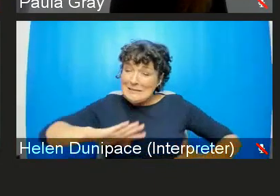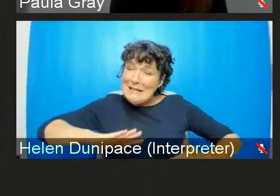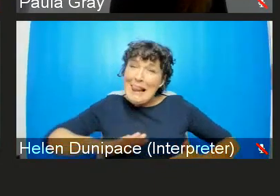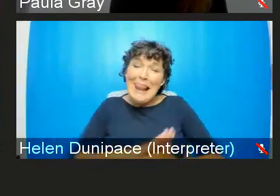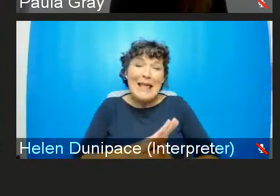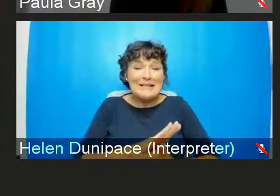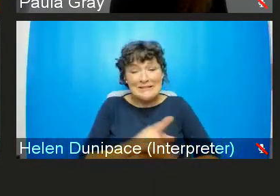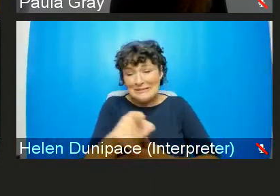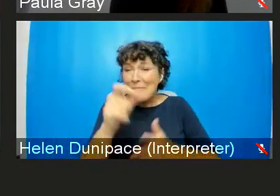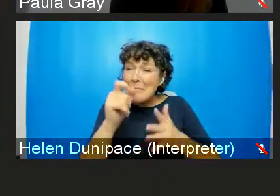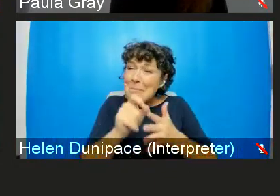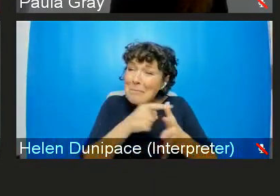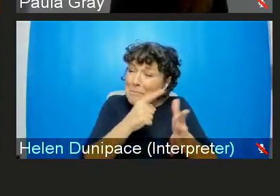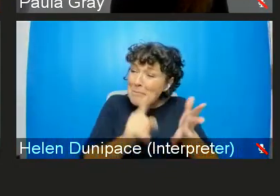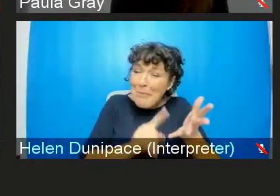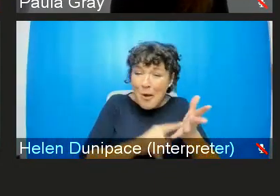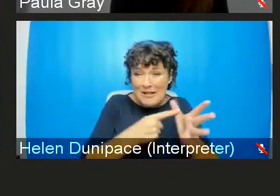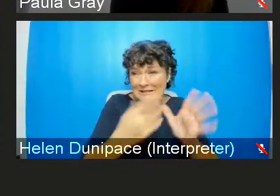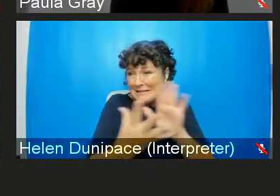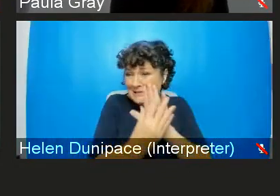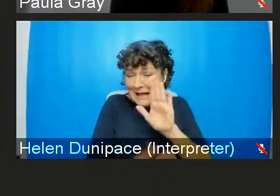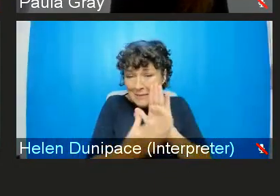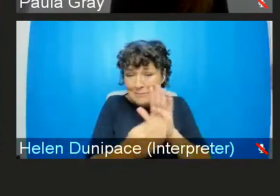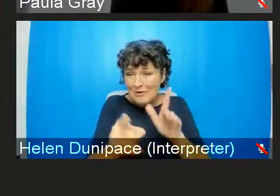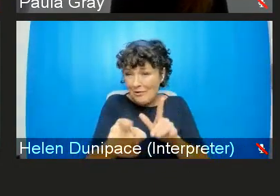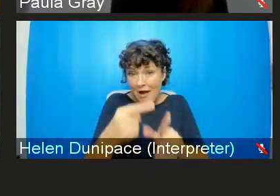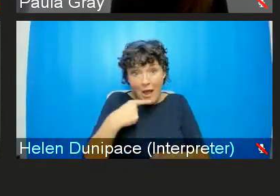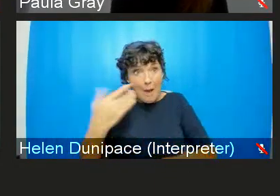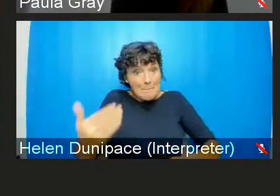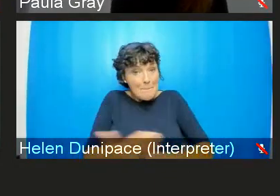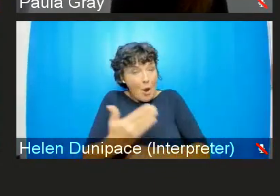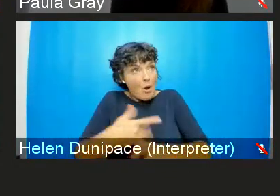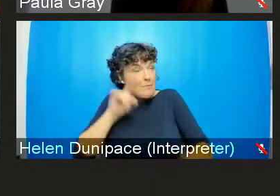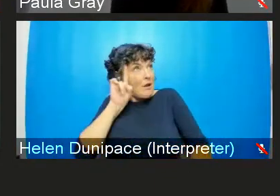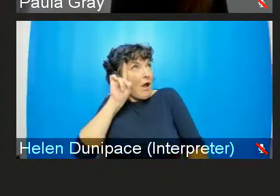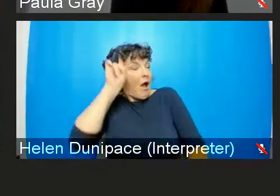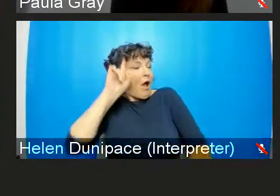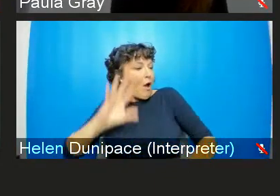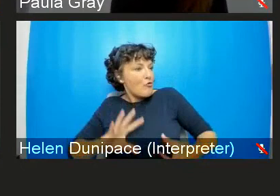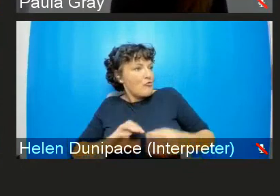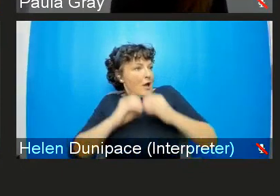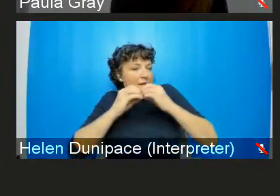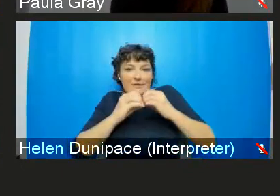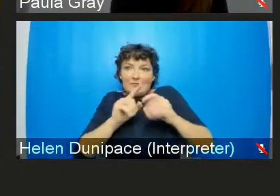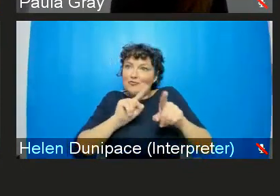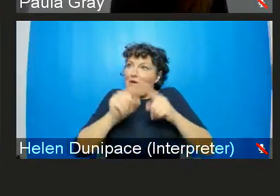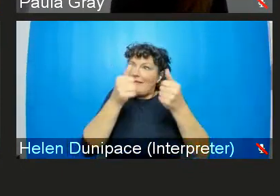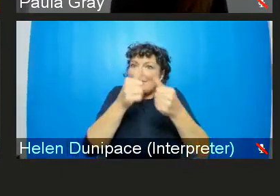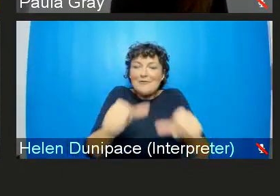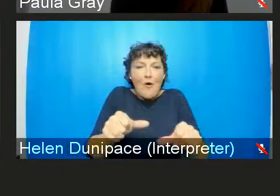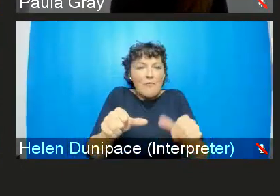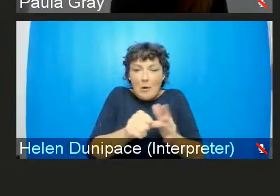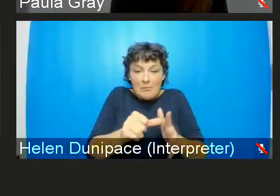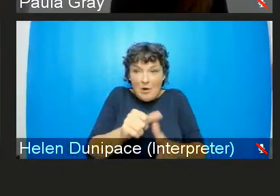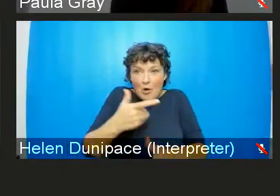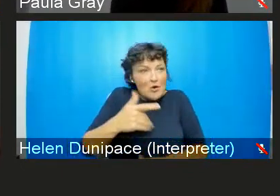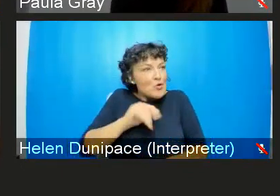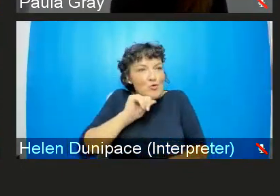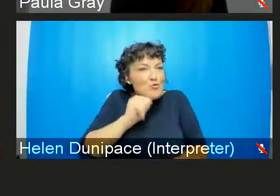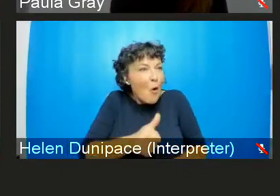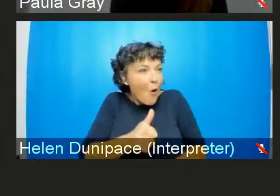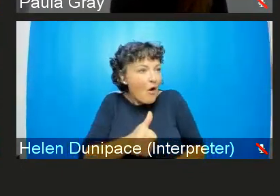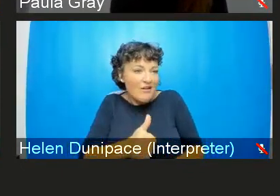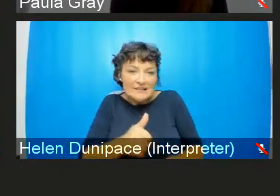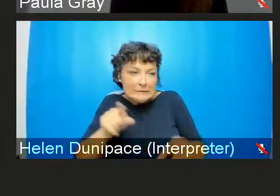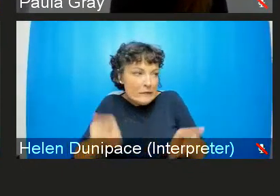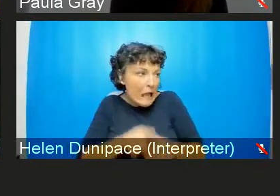that's a really great example of an employer being creative and just doing things differently. And, you know, if